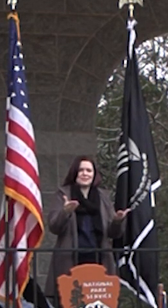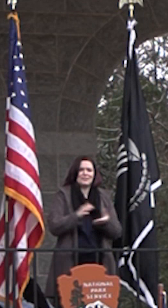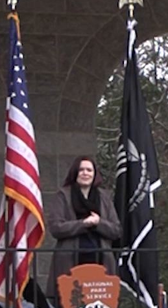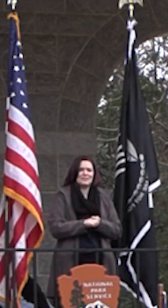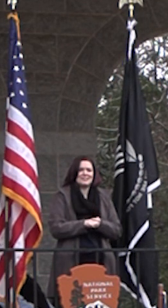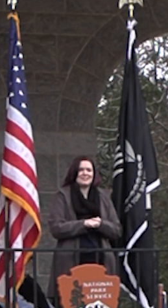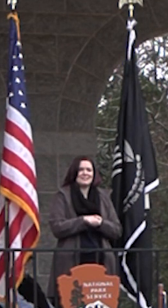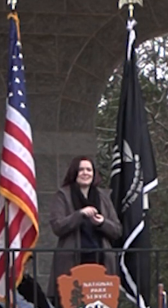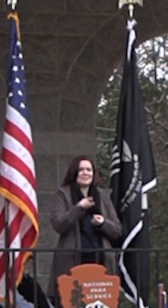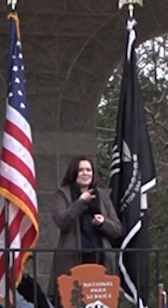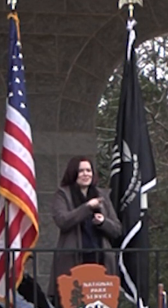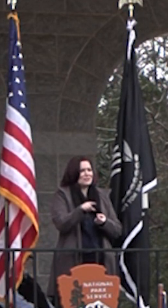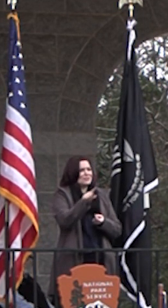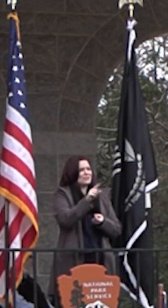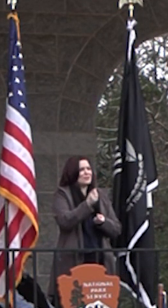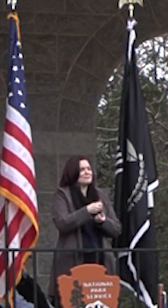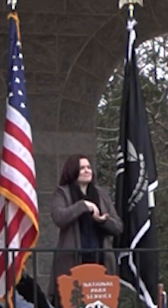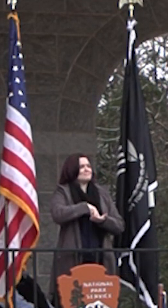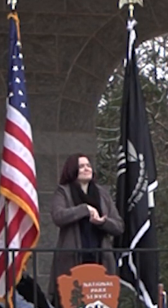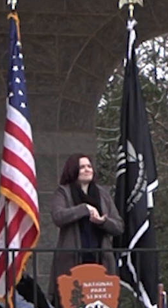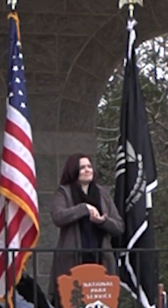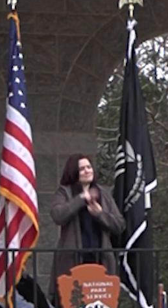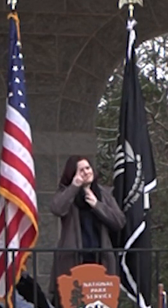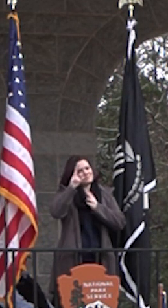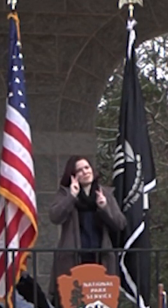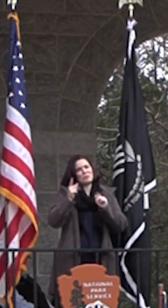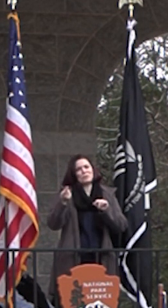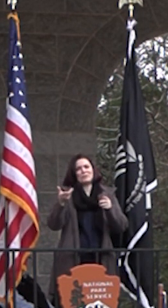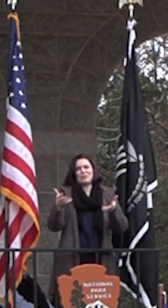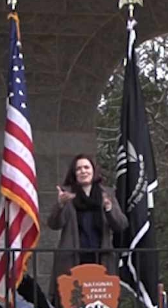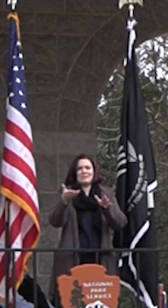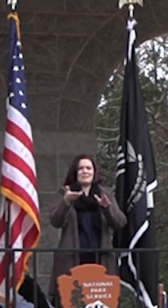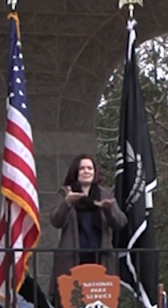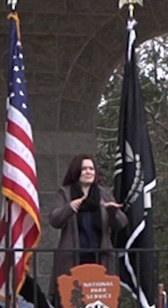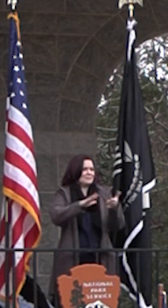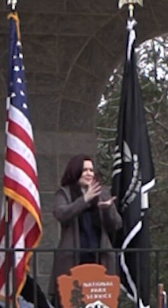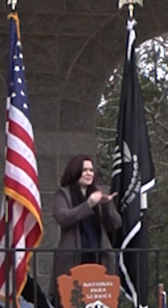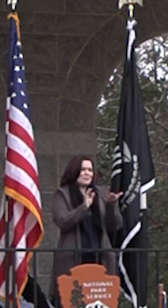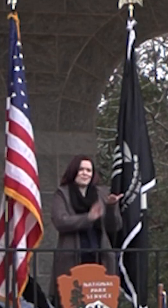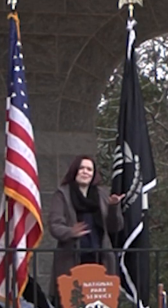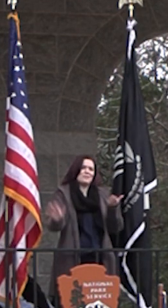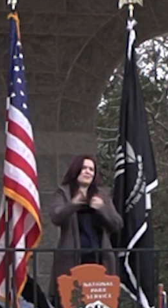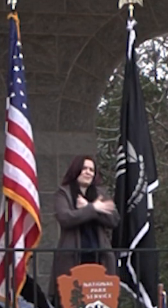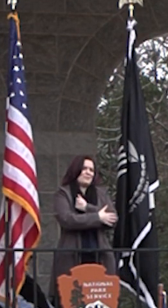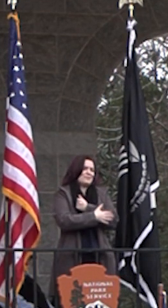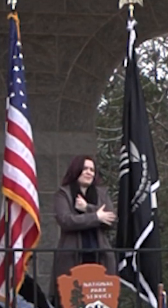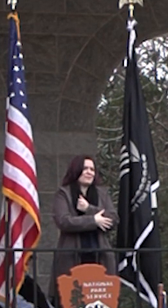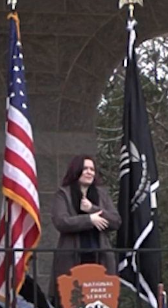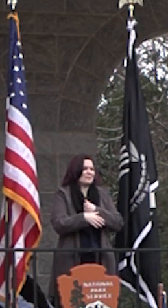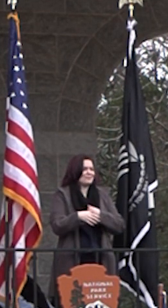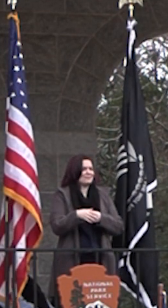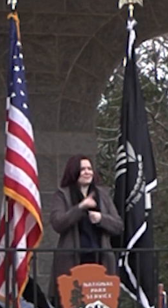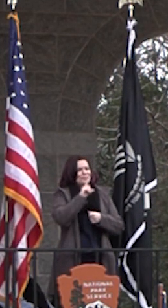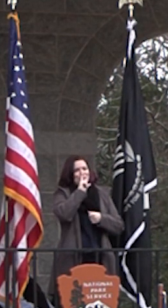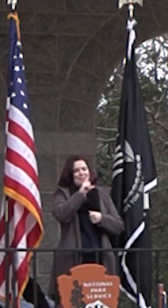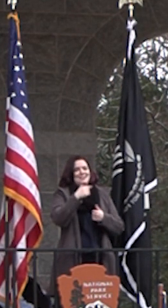You're standing up for those who cannot stand up anymore, all across this nation. It's really a privilege